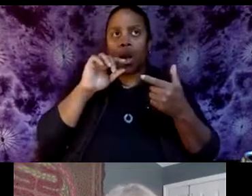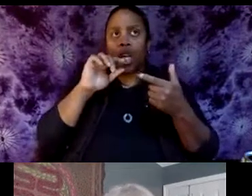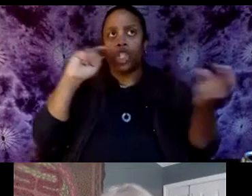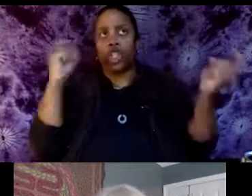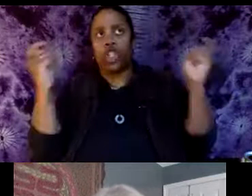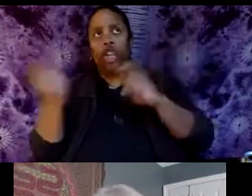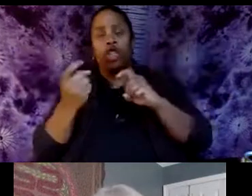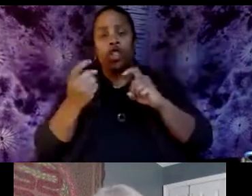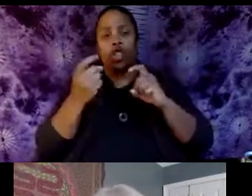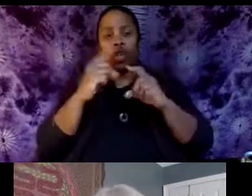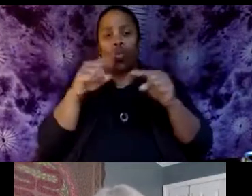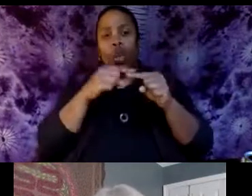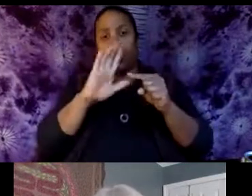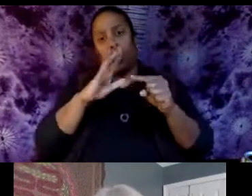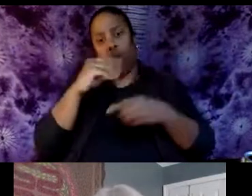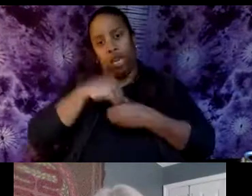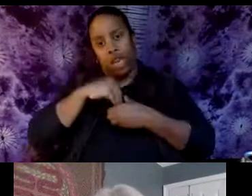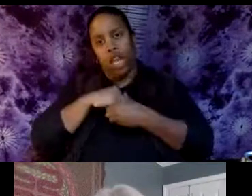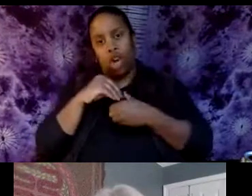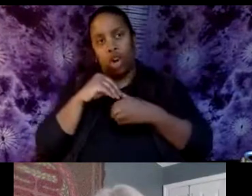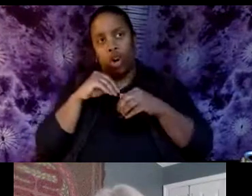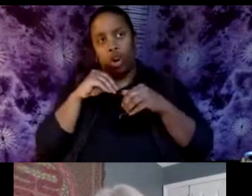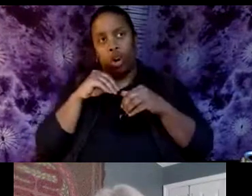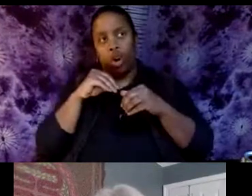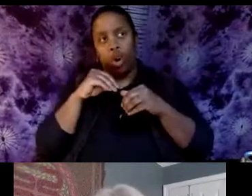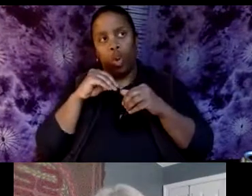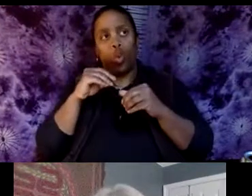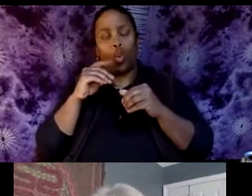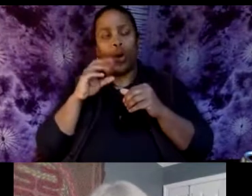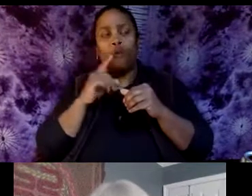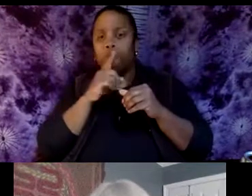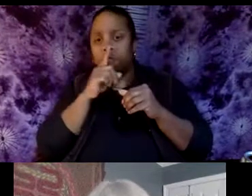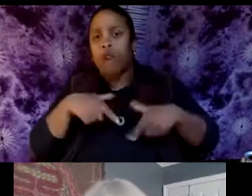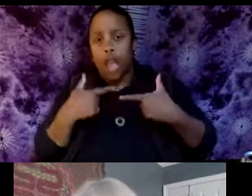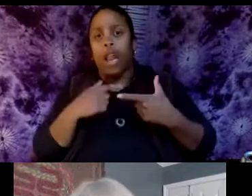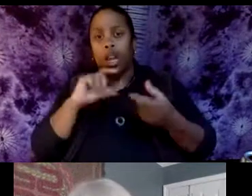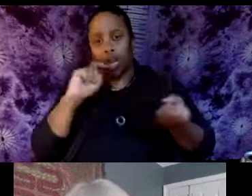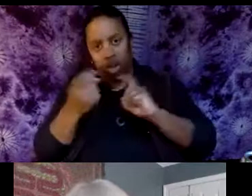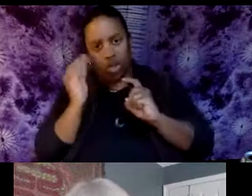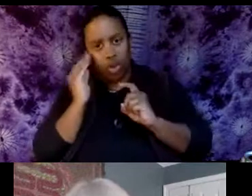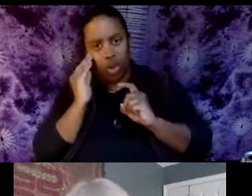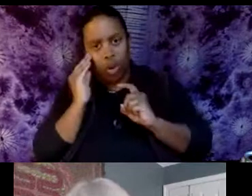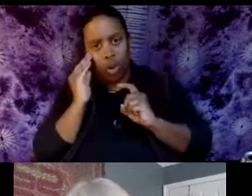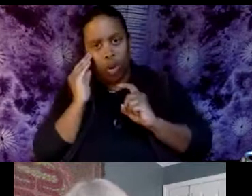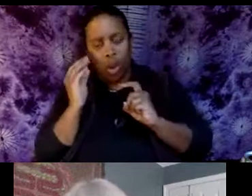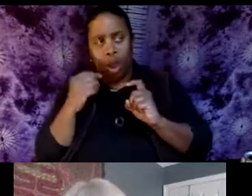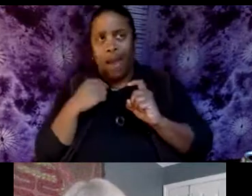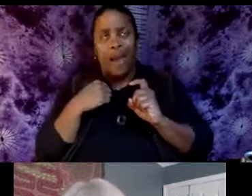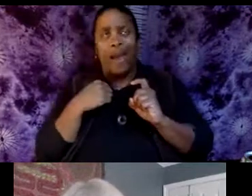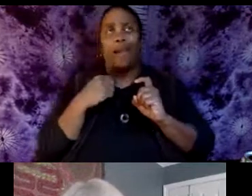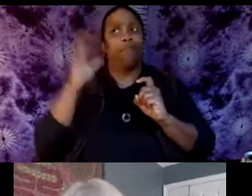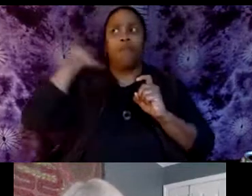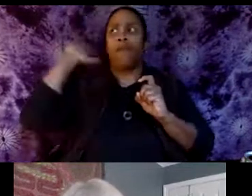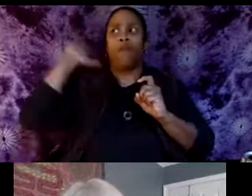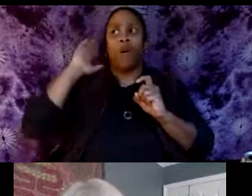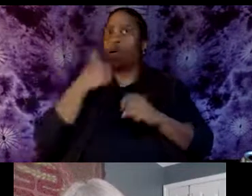pretty crazy. And I can't believe I'm saying this, because if you asked me 10 years ago, I would have rolled my eyes. I used to, I don't know